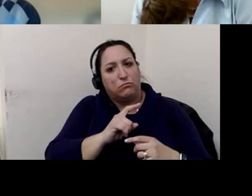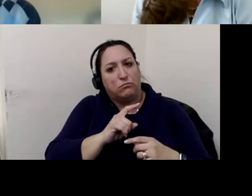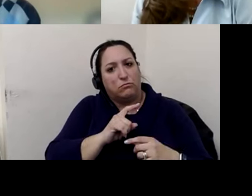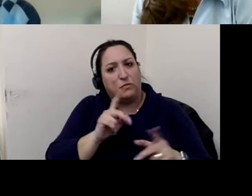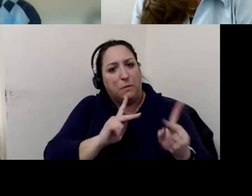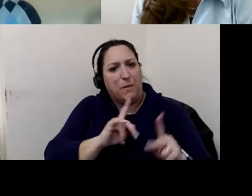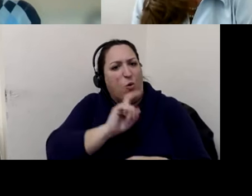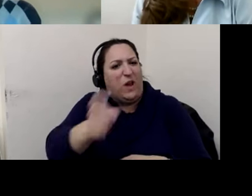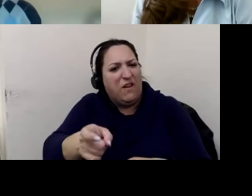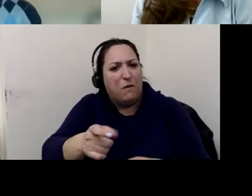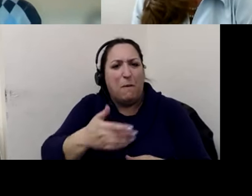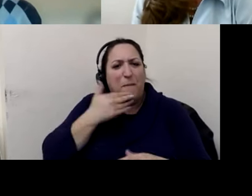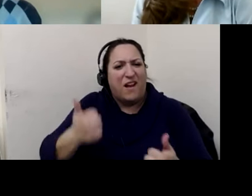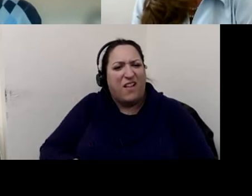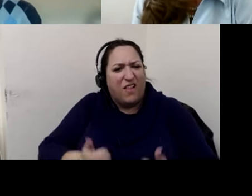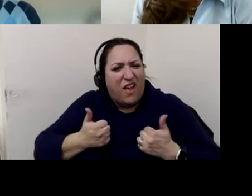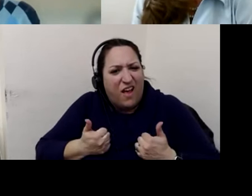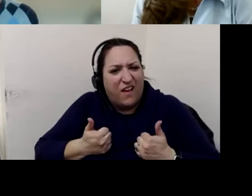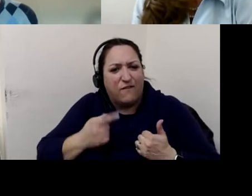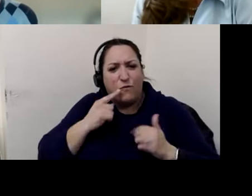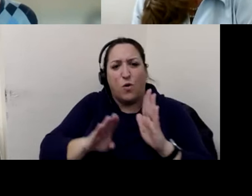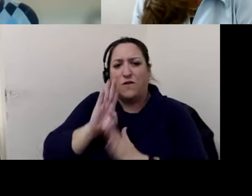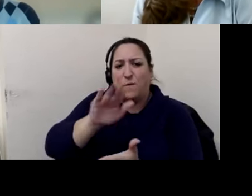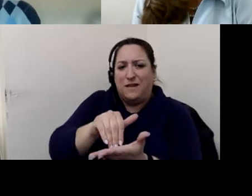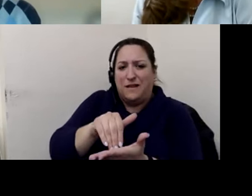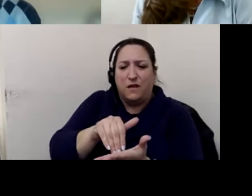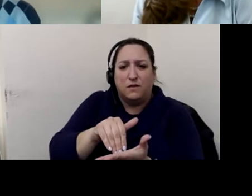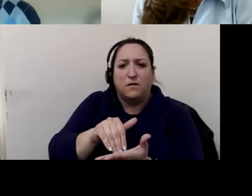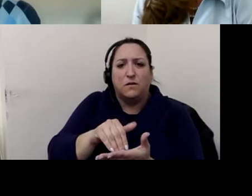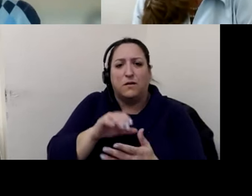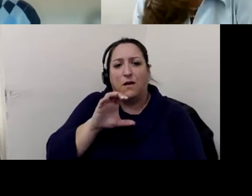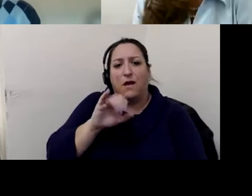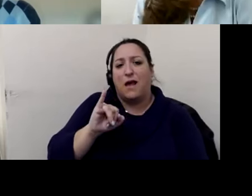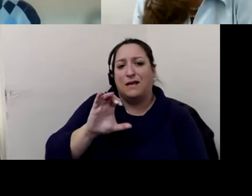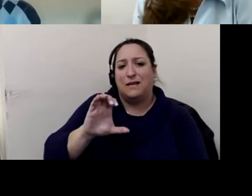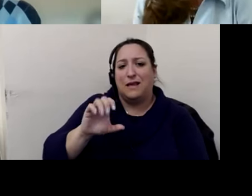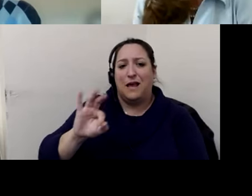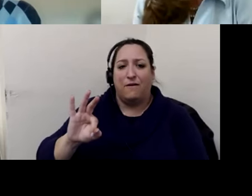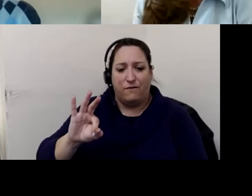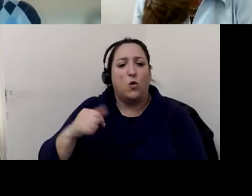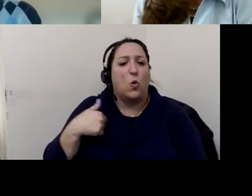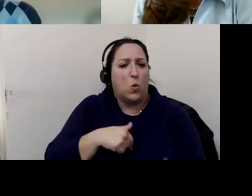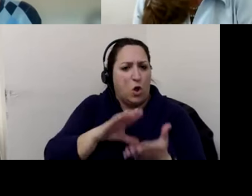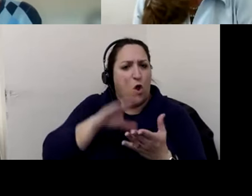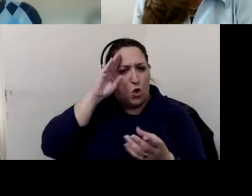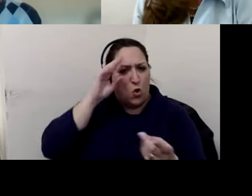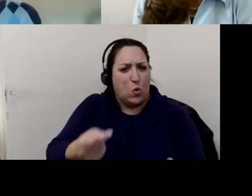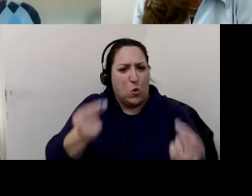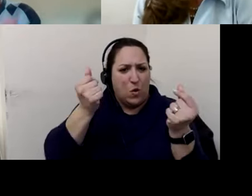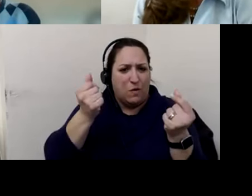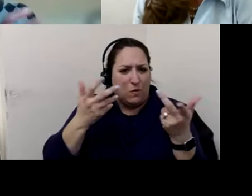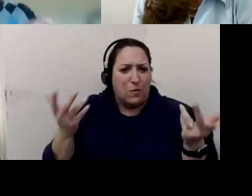better lives in a developmental center. It was an ICF. And what we learned very quickly